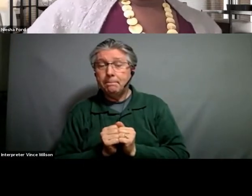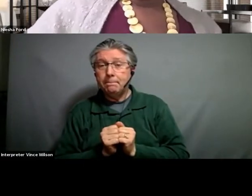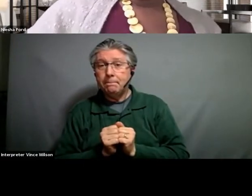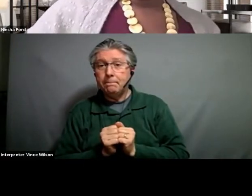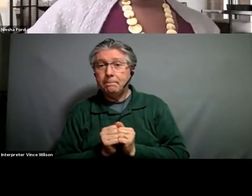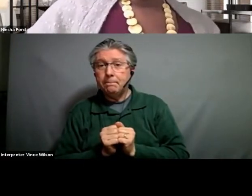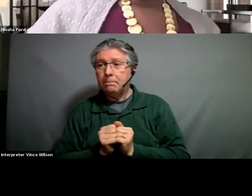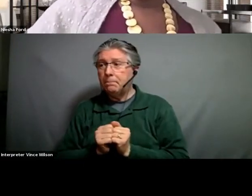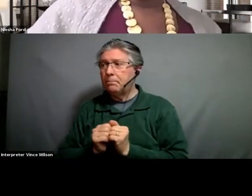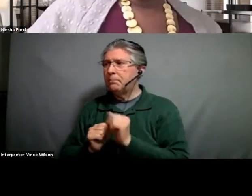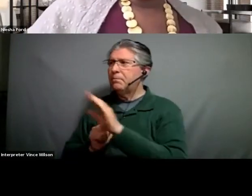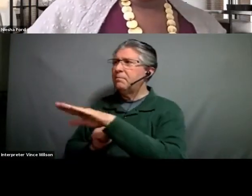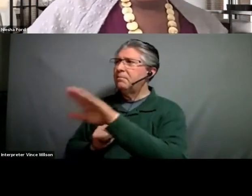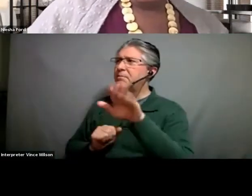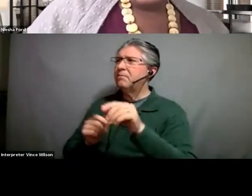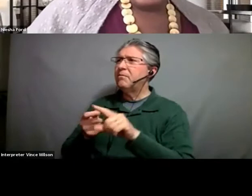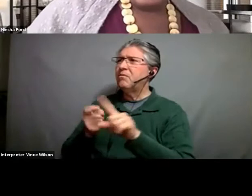Where are people from?